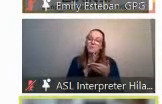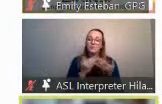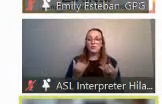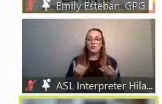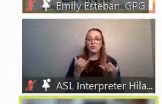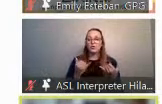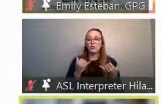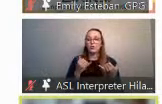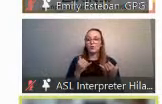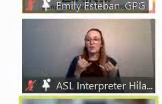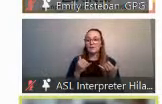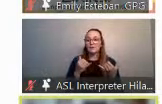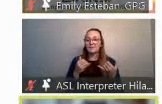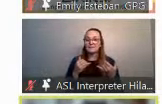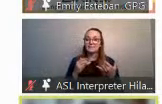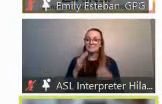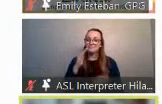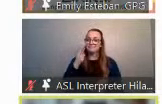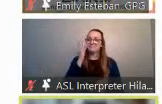in California.